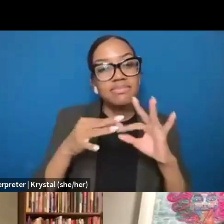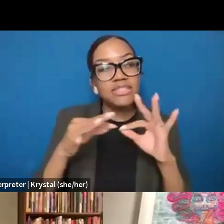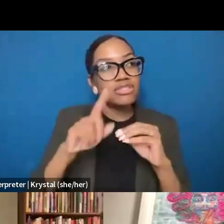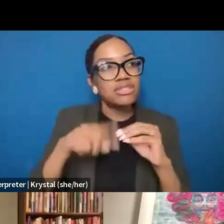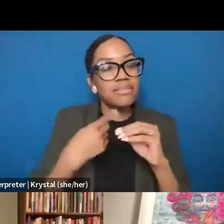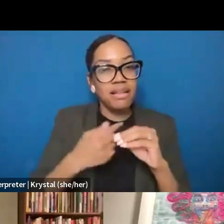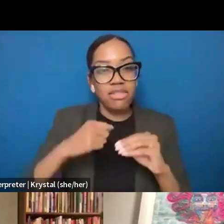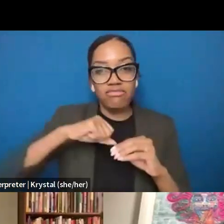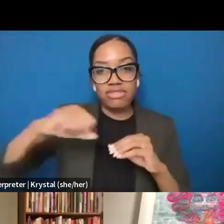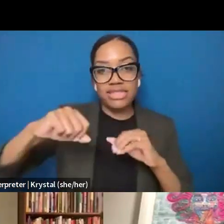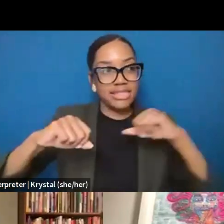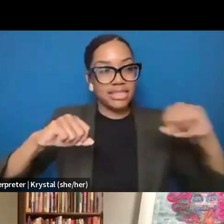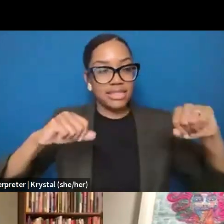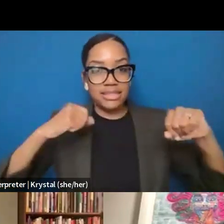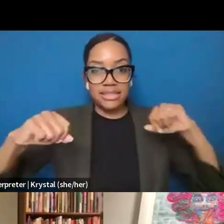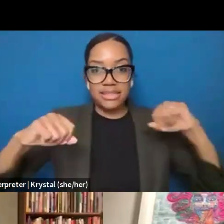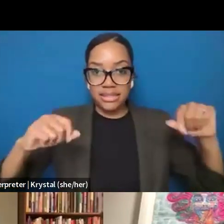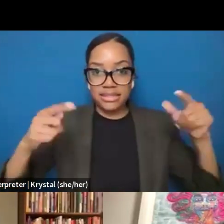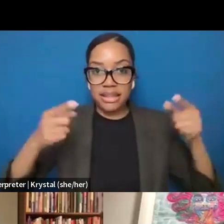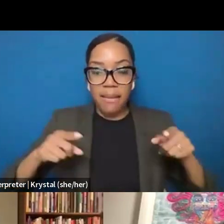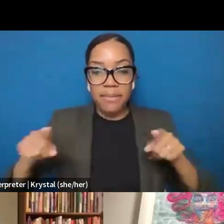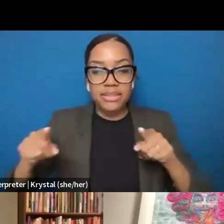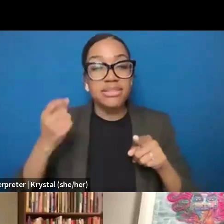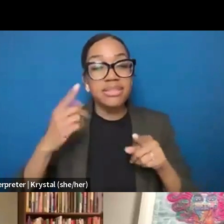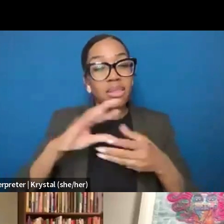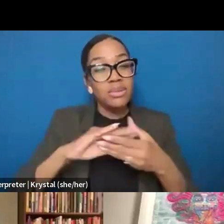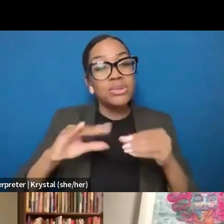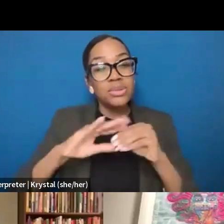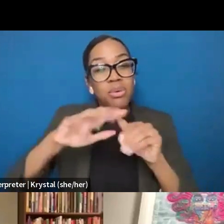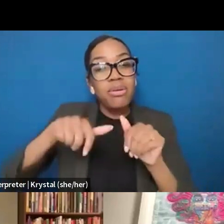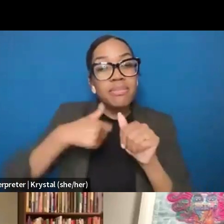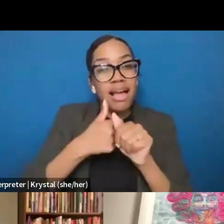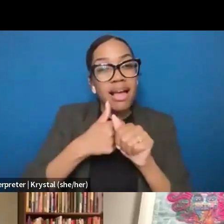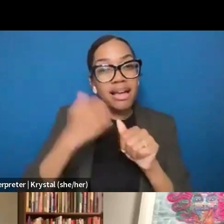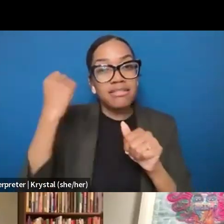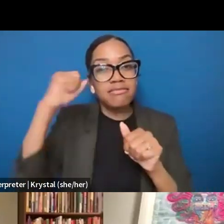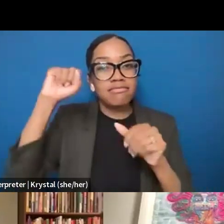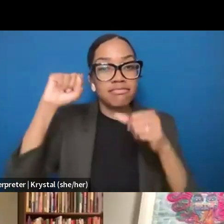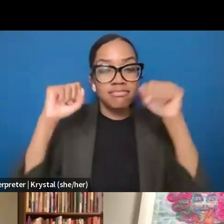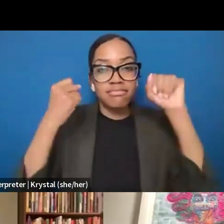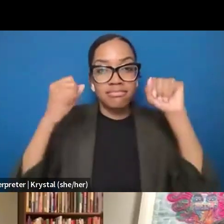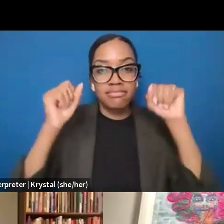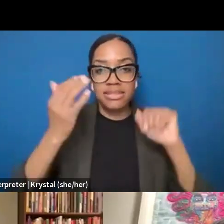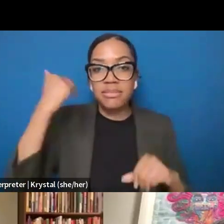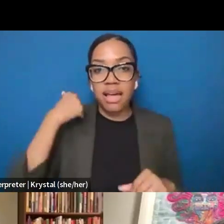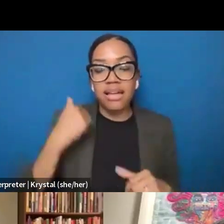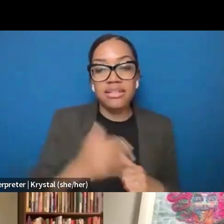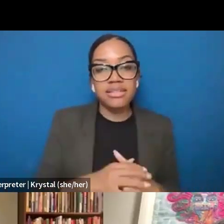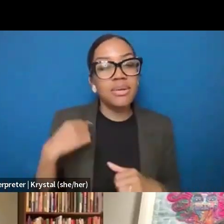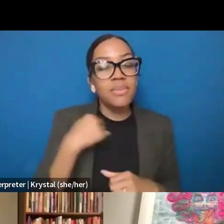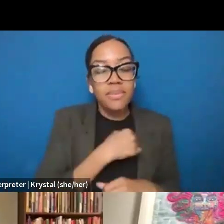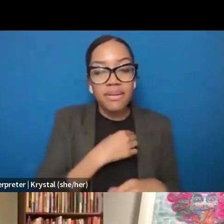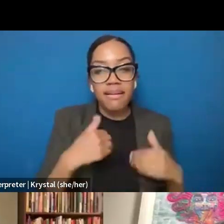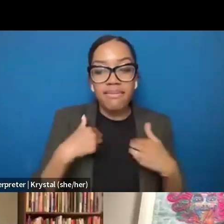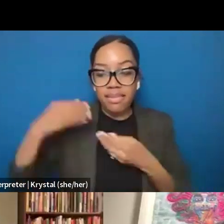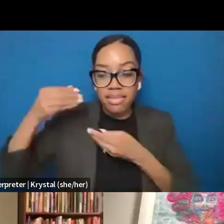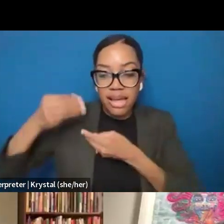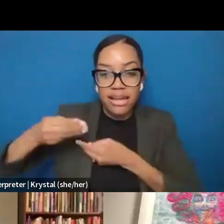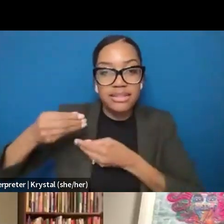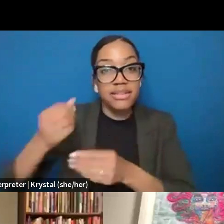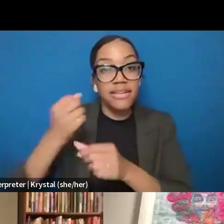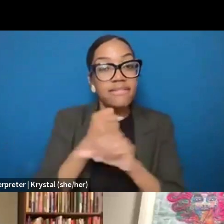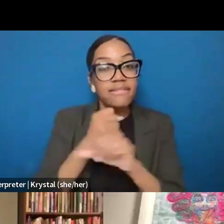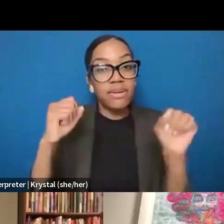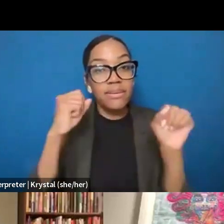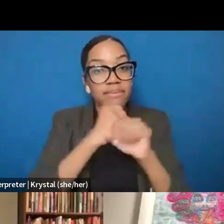about the resistance, and there's a blueprint, right? And that we are part of a historical legacy of freedom fighters and education, and how